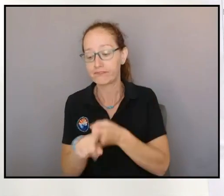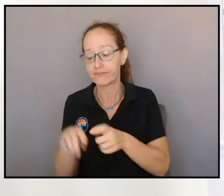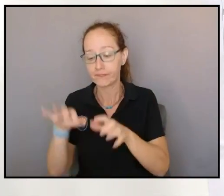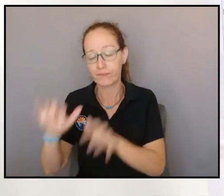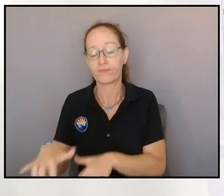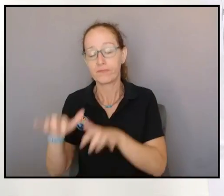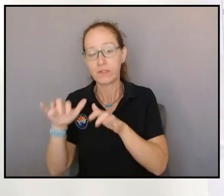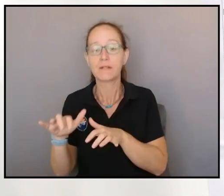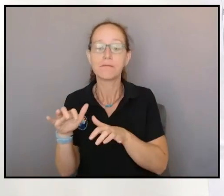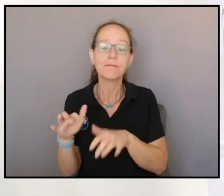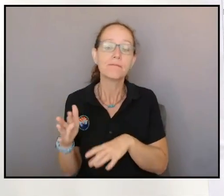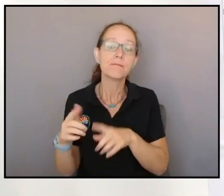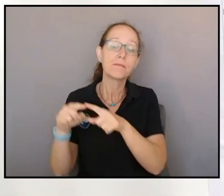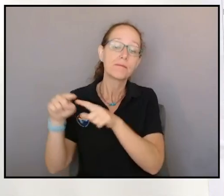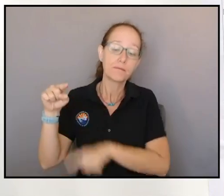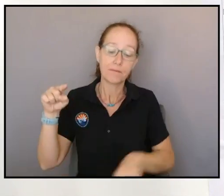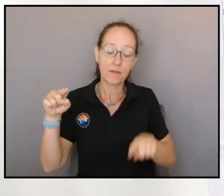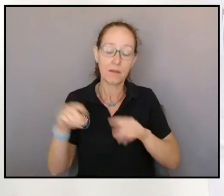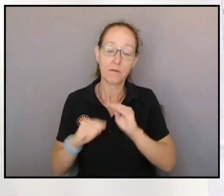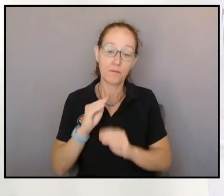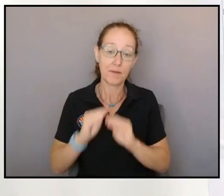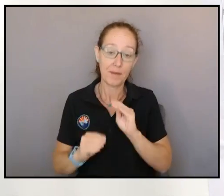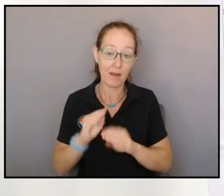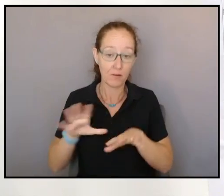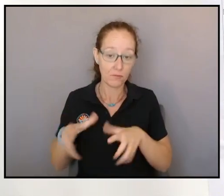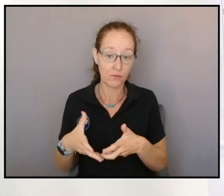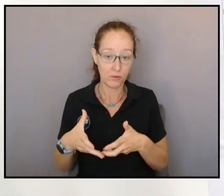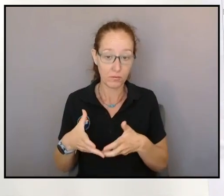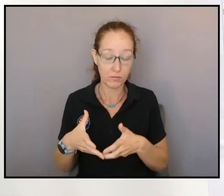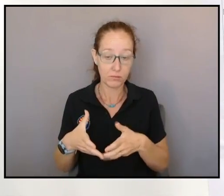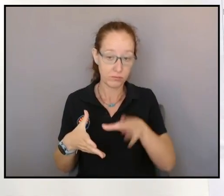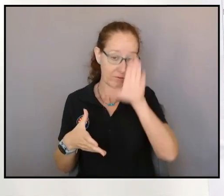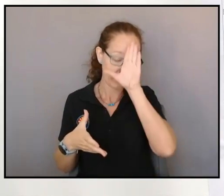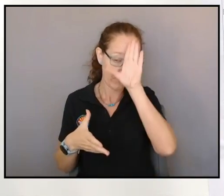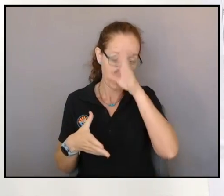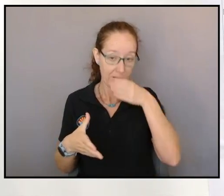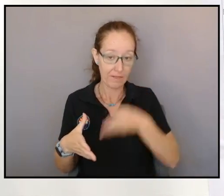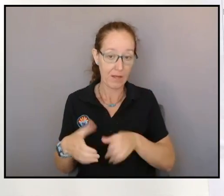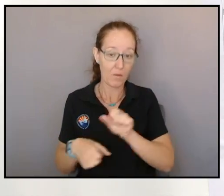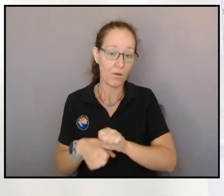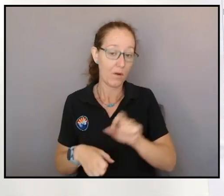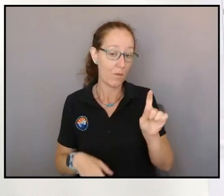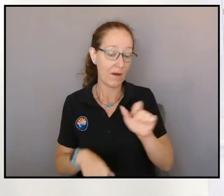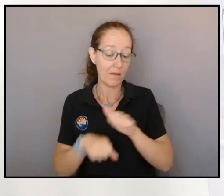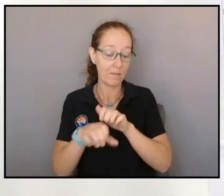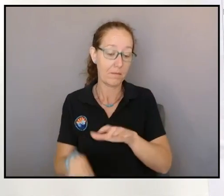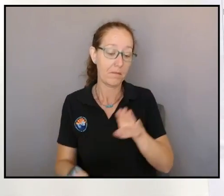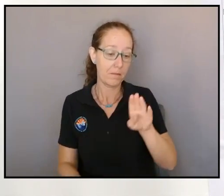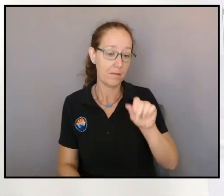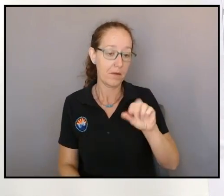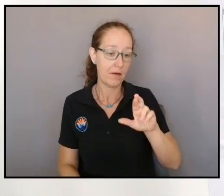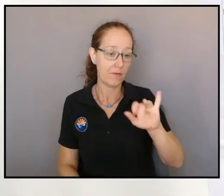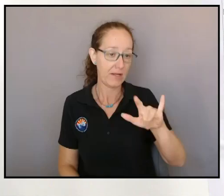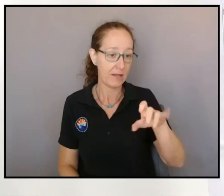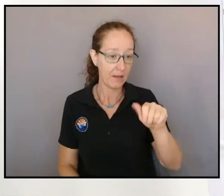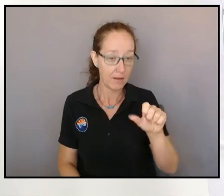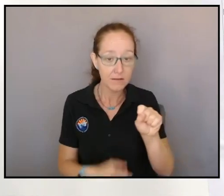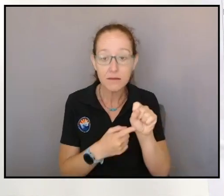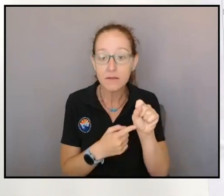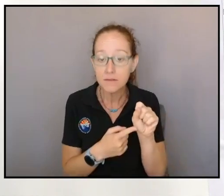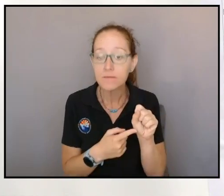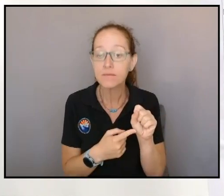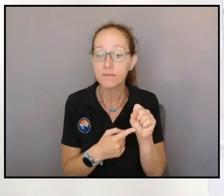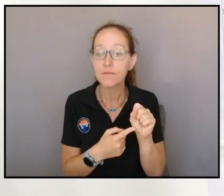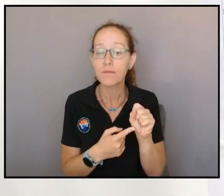Moving down over into the repair group, folks that have been working up by Barilla Peak, they were able to get this work